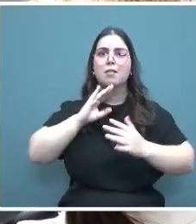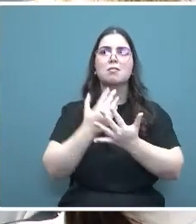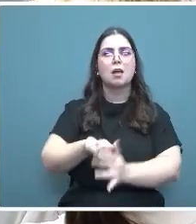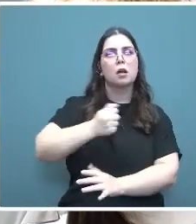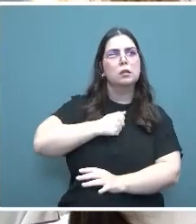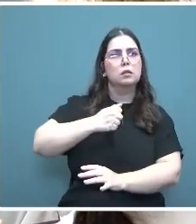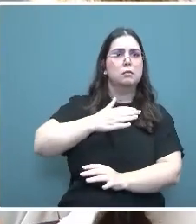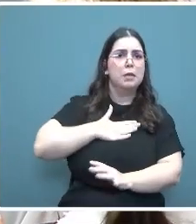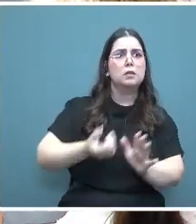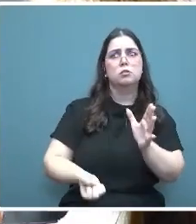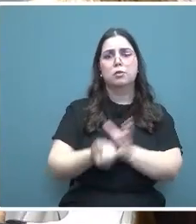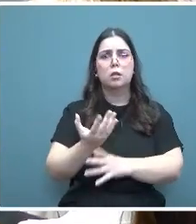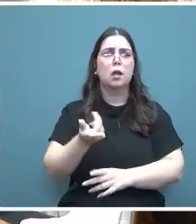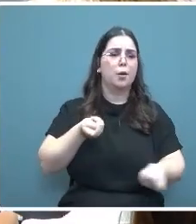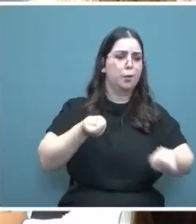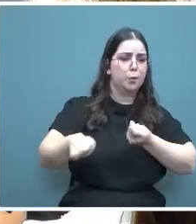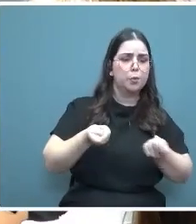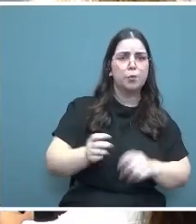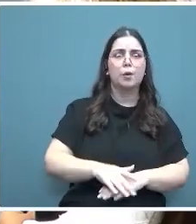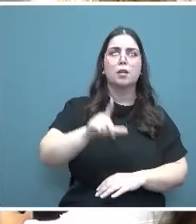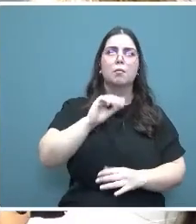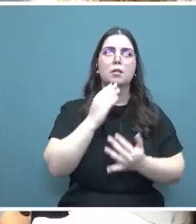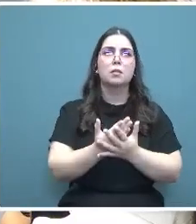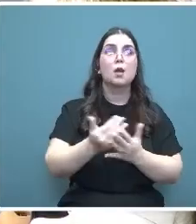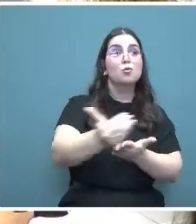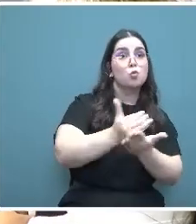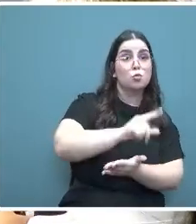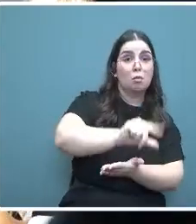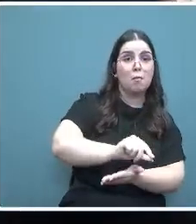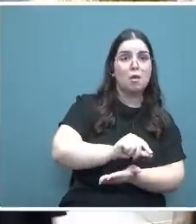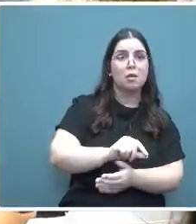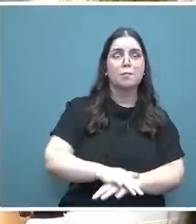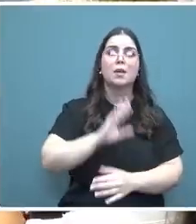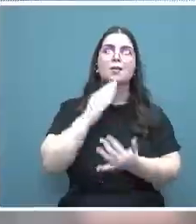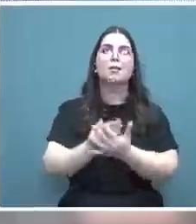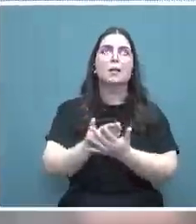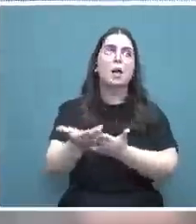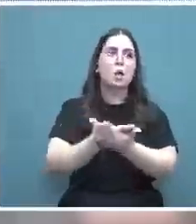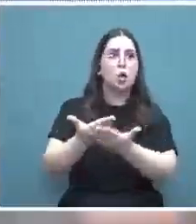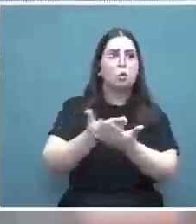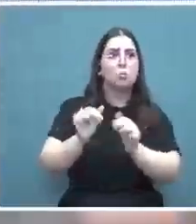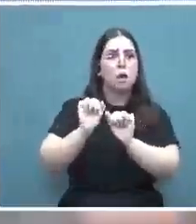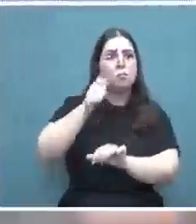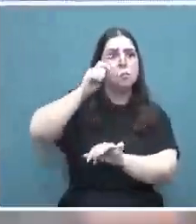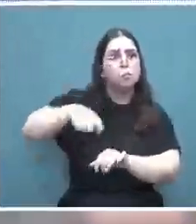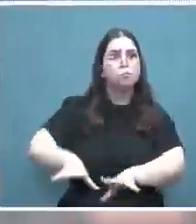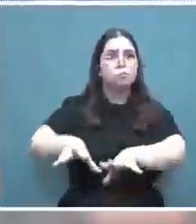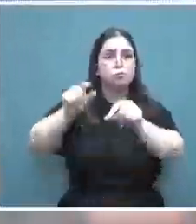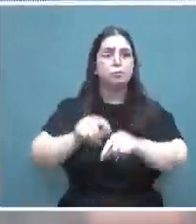can bring and the make their contribution to Ukrainian economy. Because I have